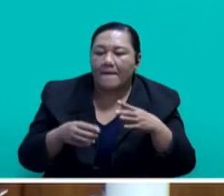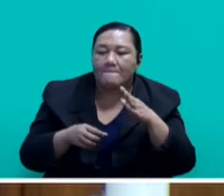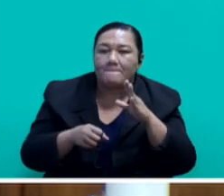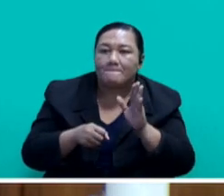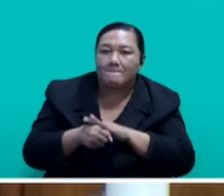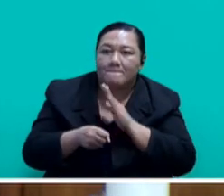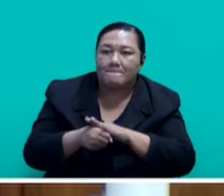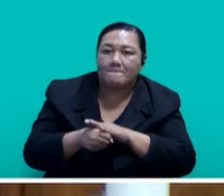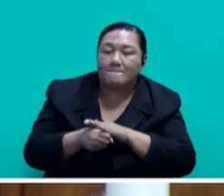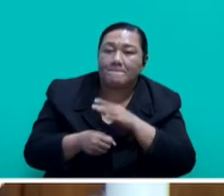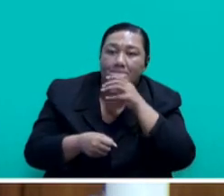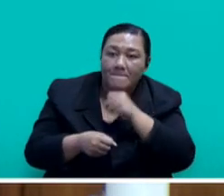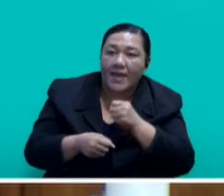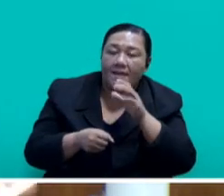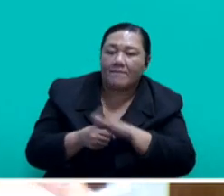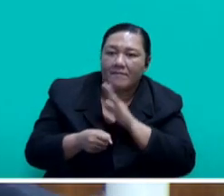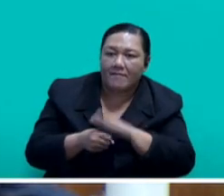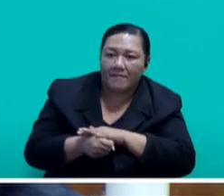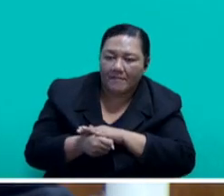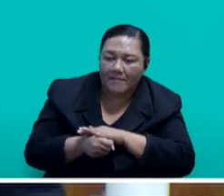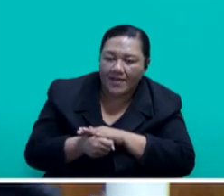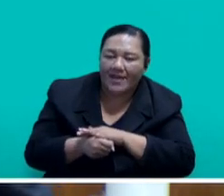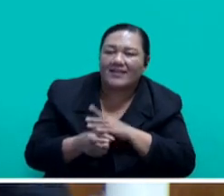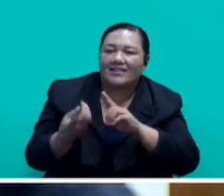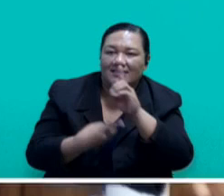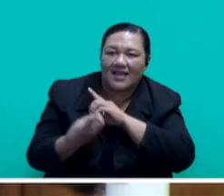as a result of poor and dictatorial leadership.